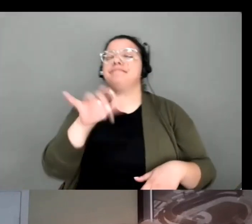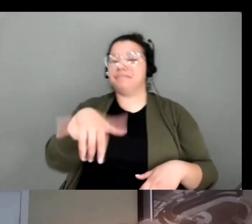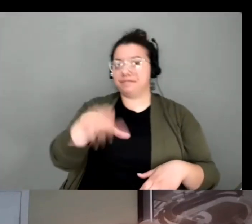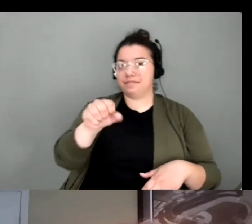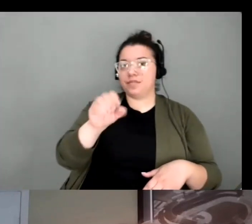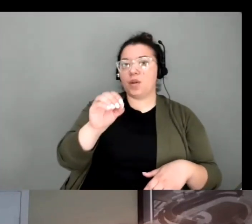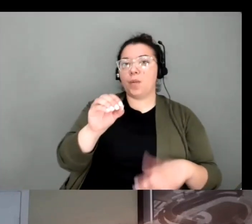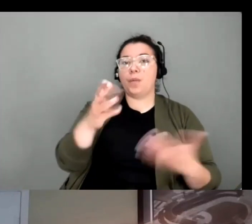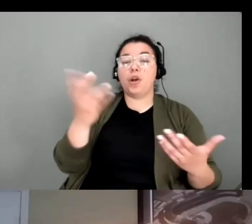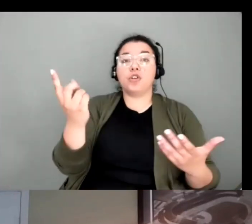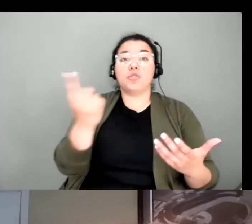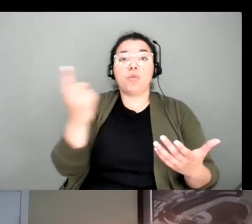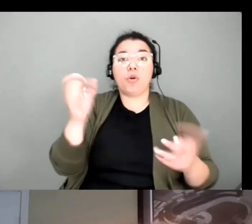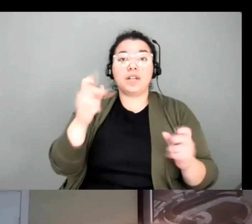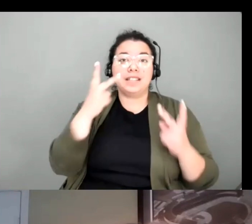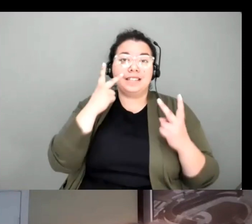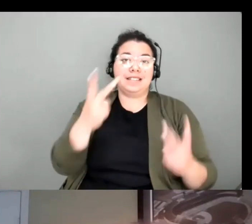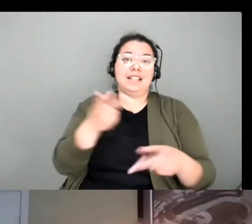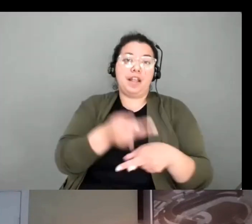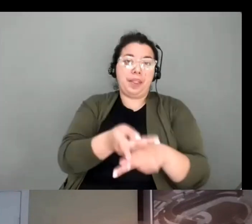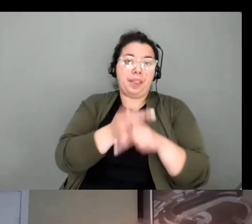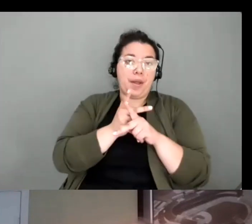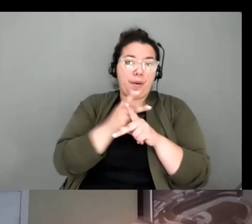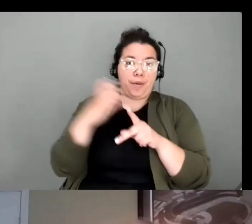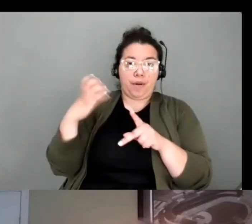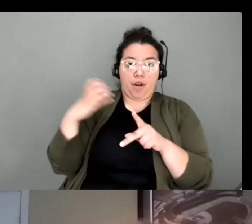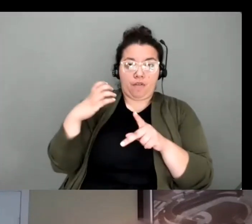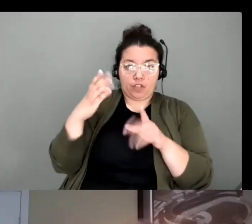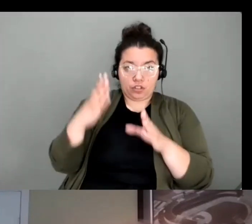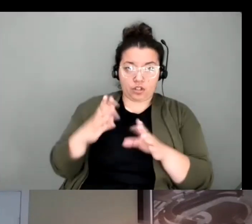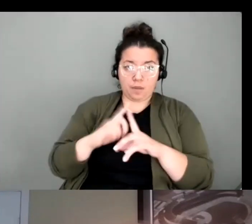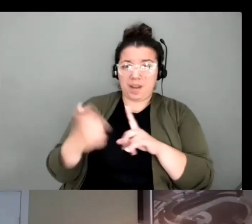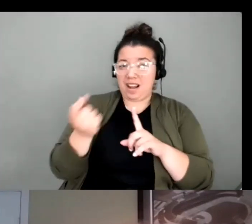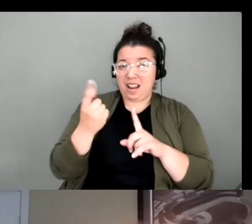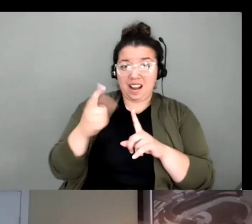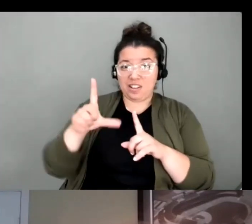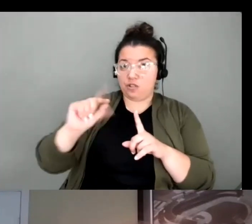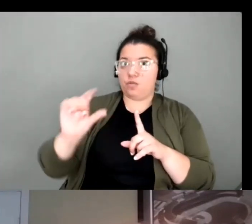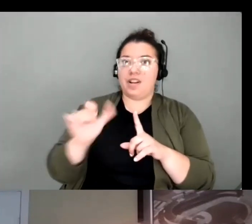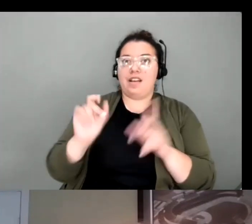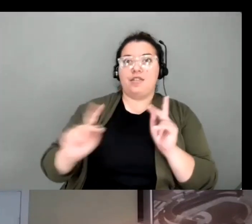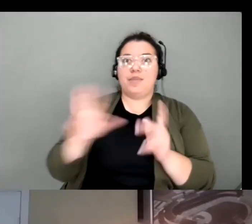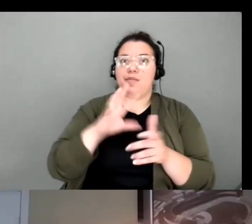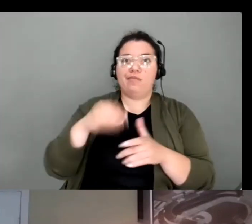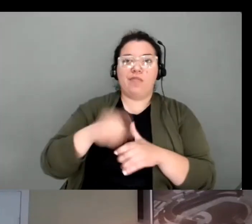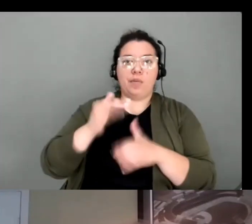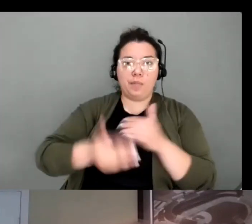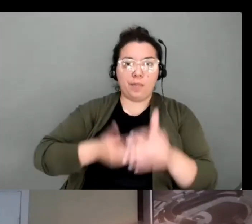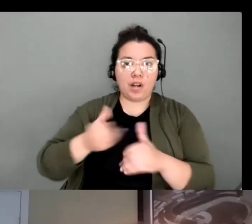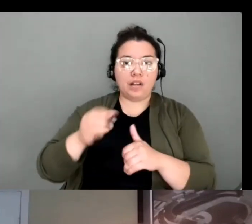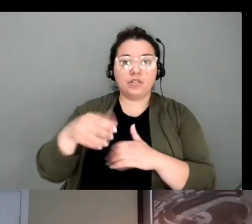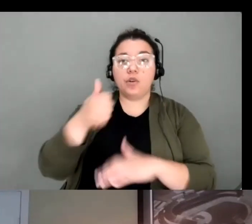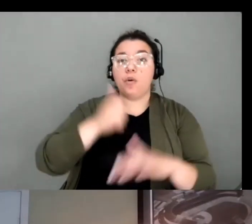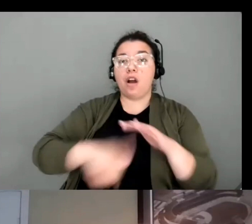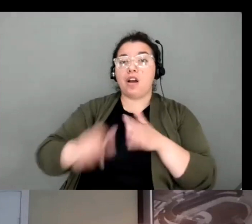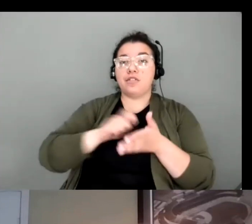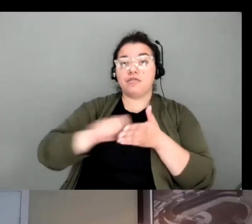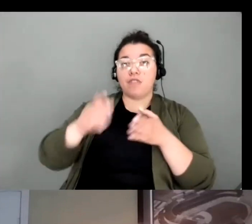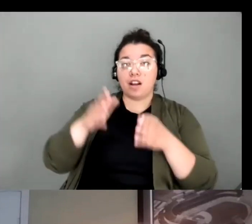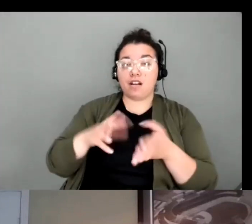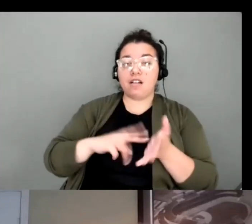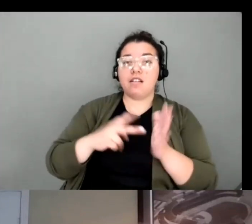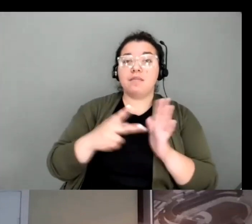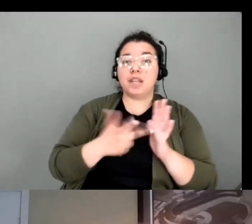officer, but behind the scenes, there are 20 different other positions. So an underwriter is one that when we get the file together through